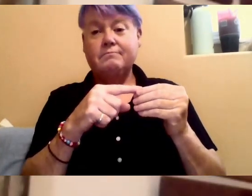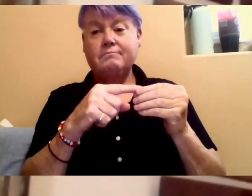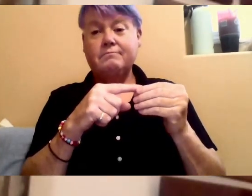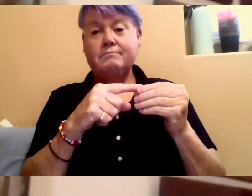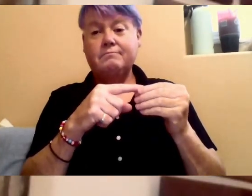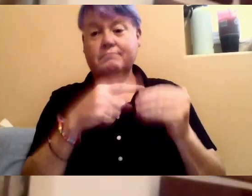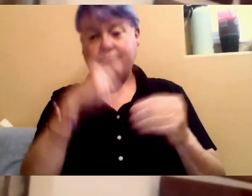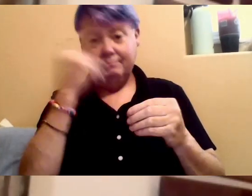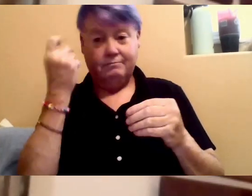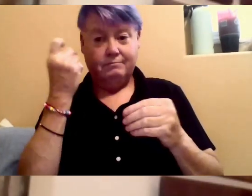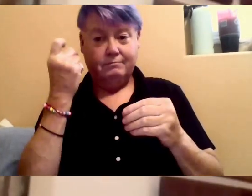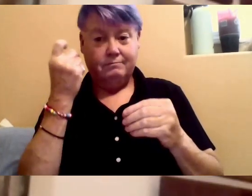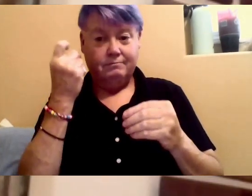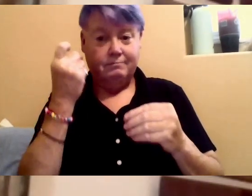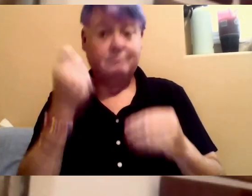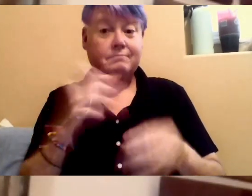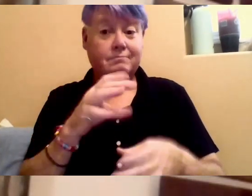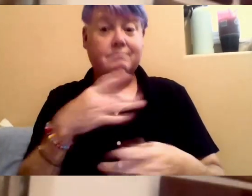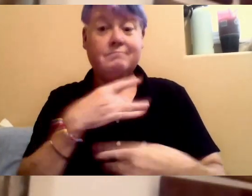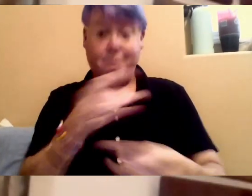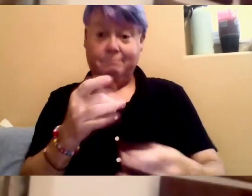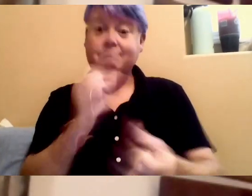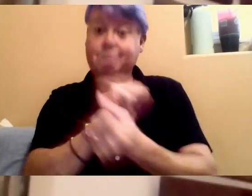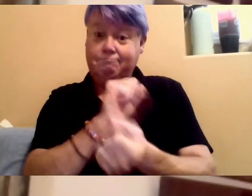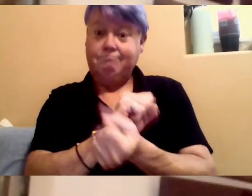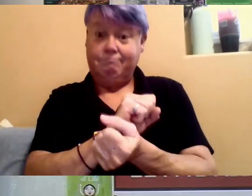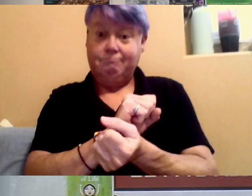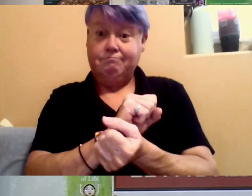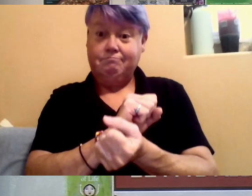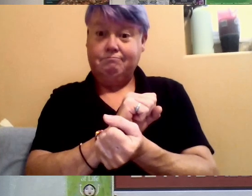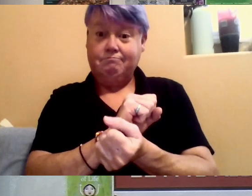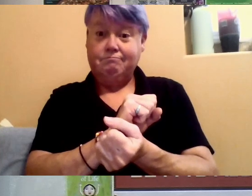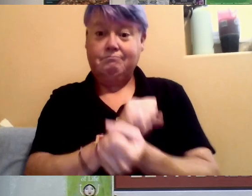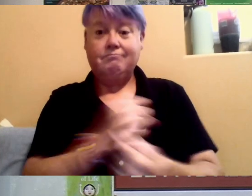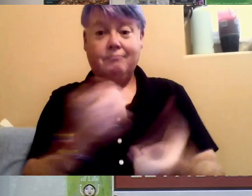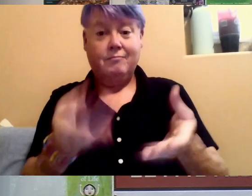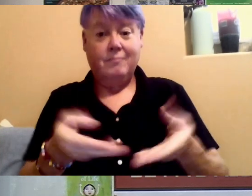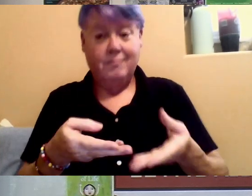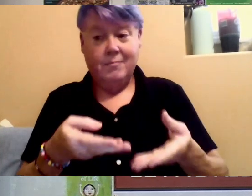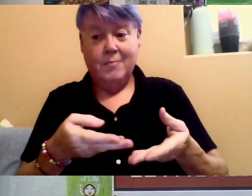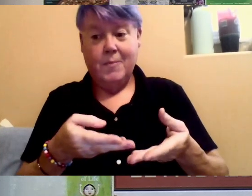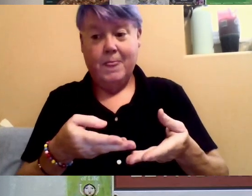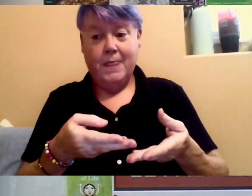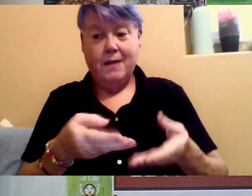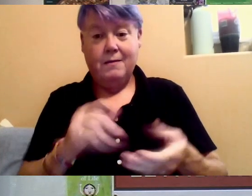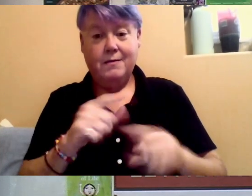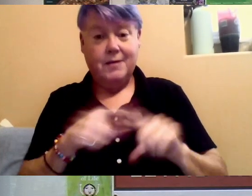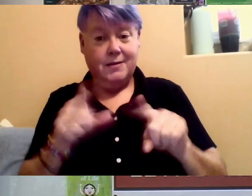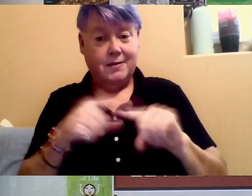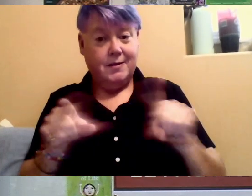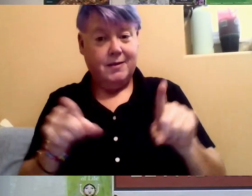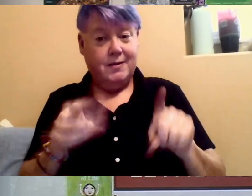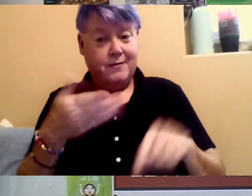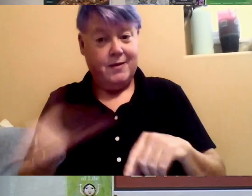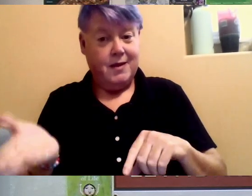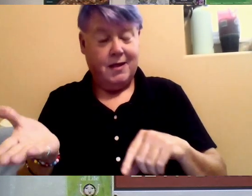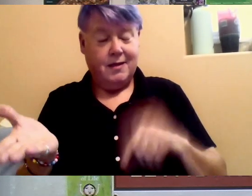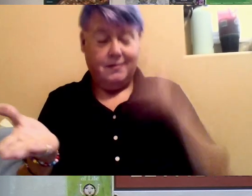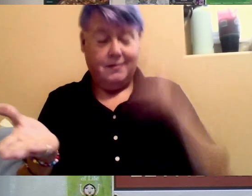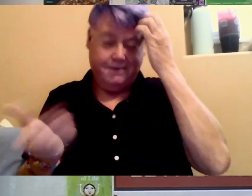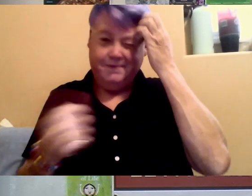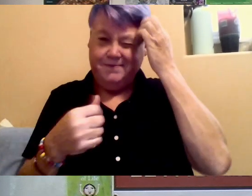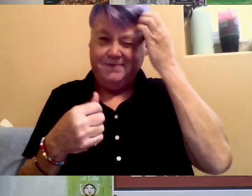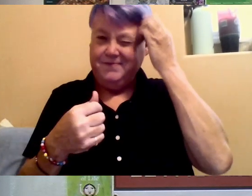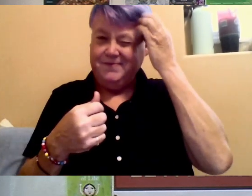generally speaking, they're pretty interesting jobs. Wow, that brings like a completely different context to everything, doesn't it? It